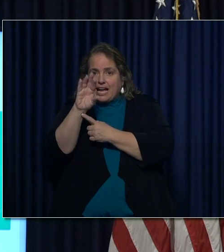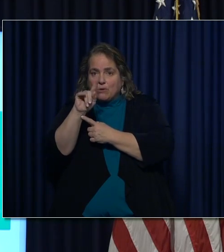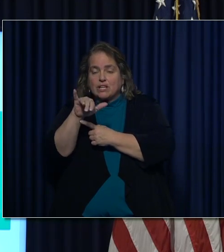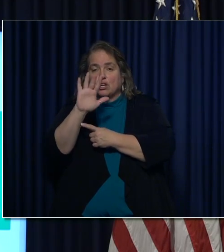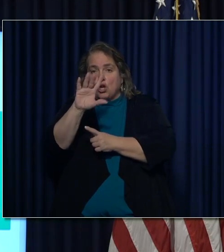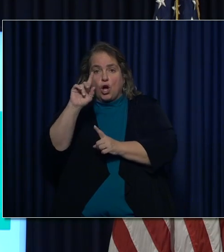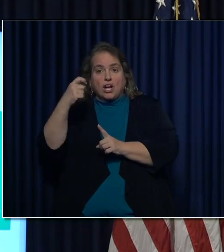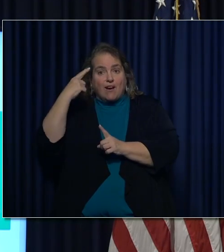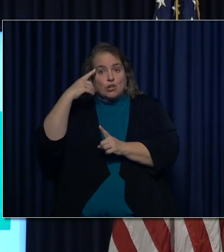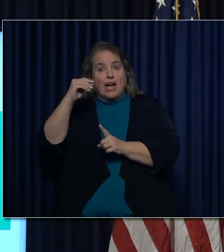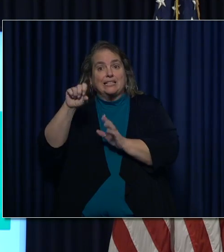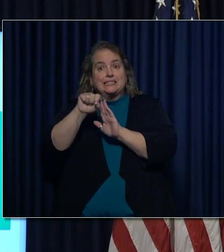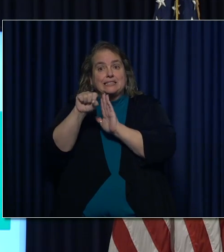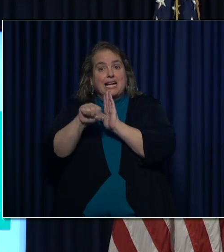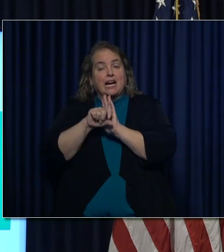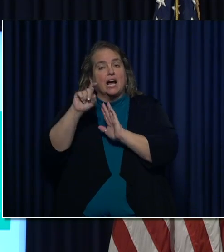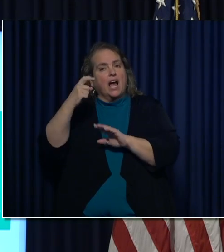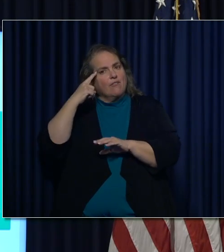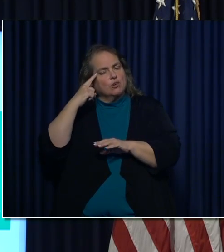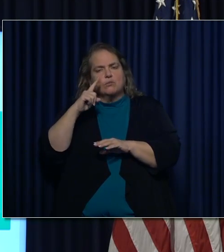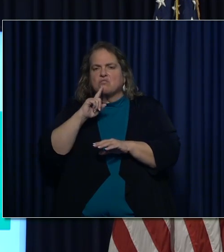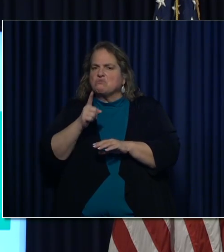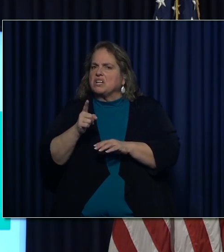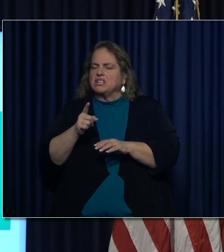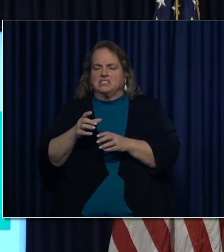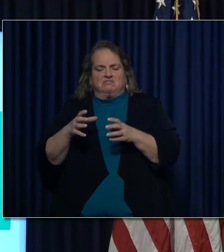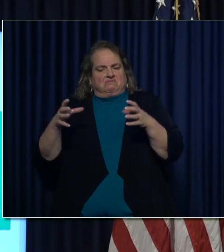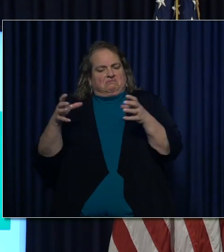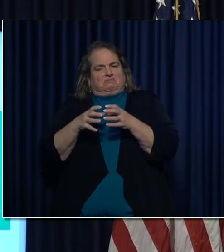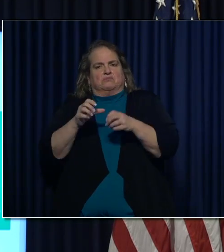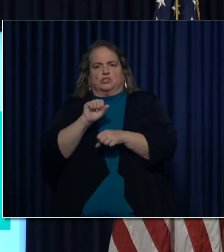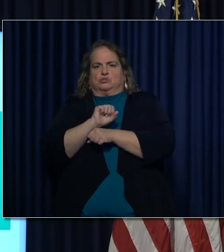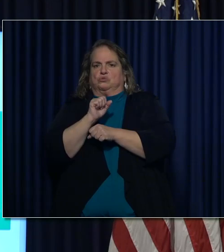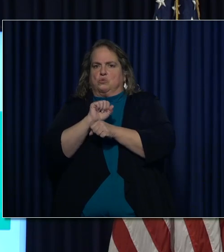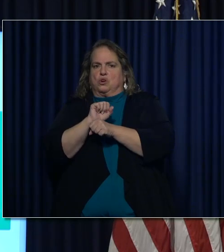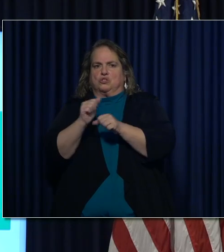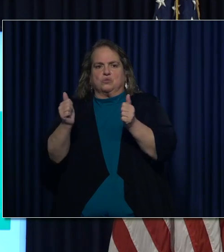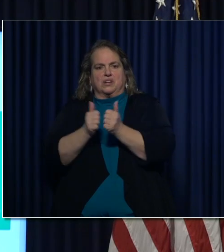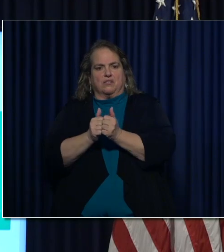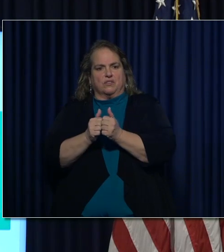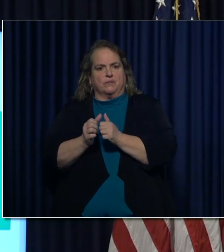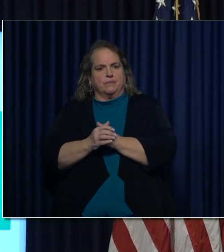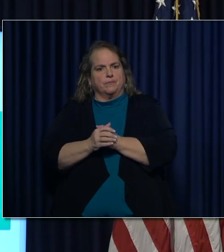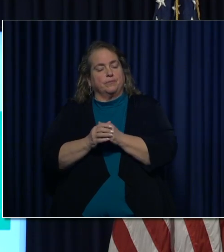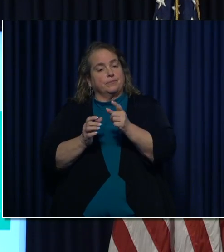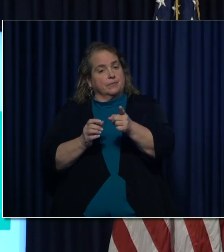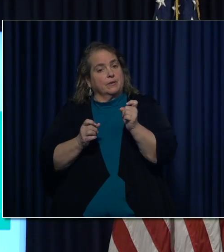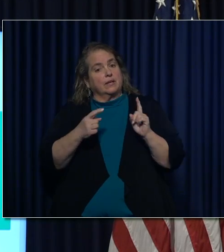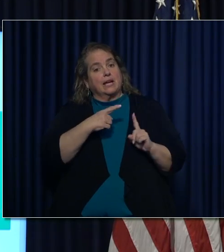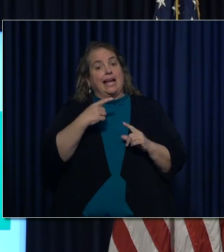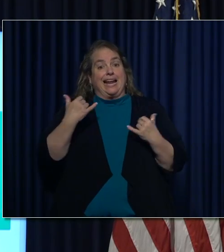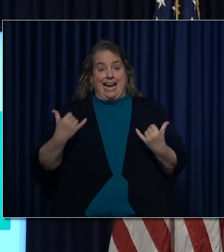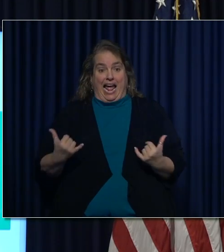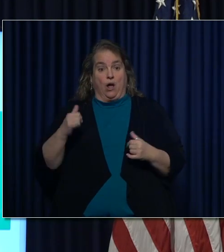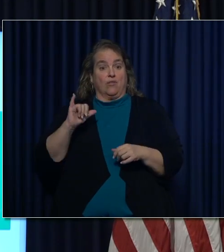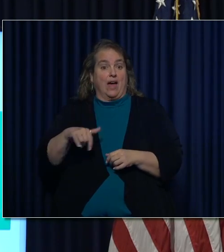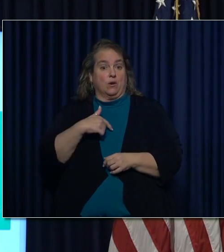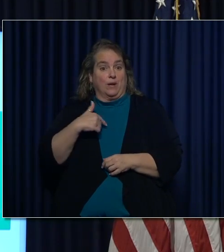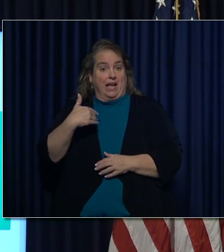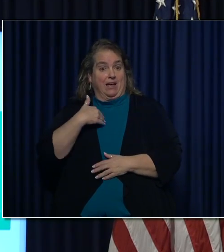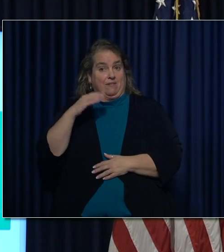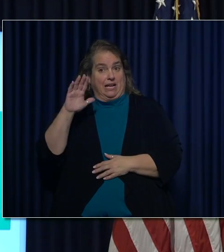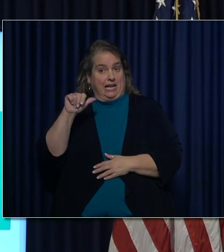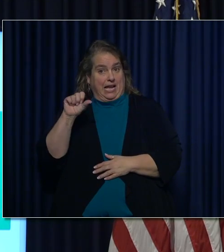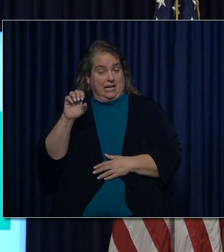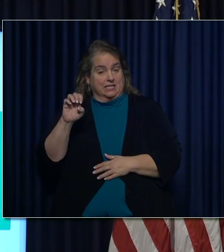state government are right there with them. We're not going anywhere. As Tom, we have a case, are there